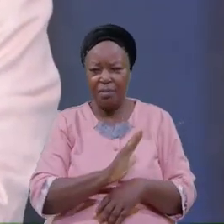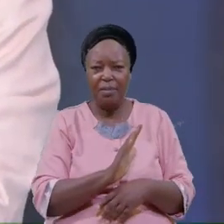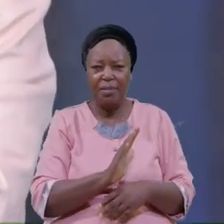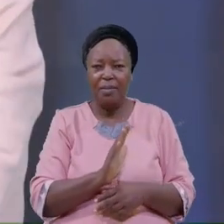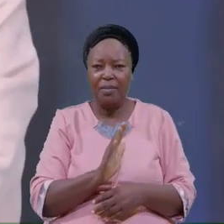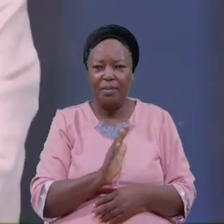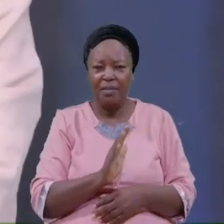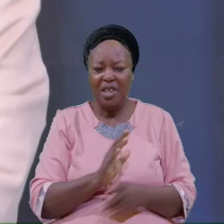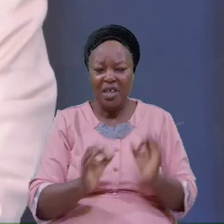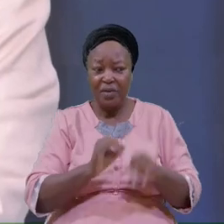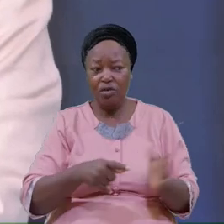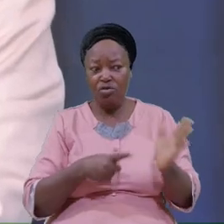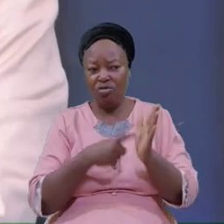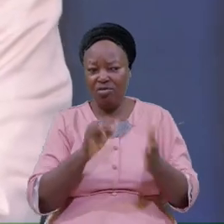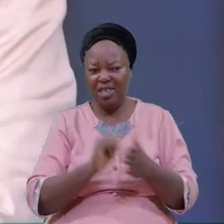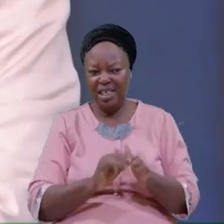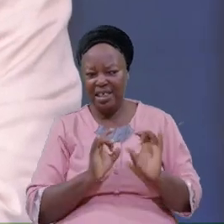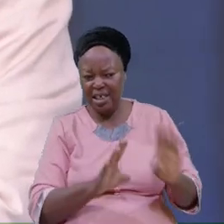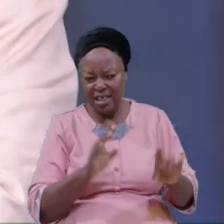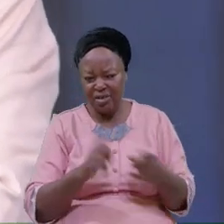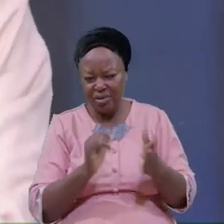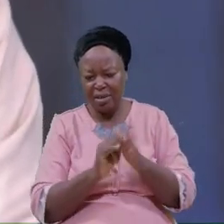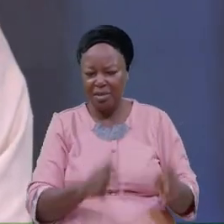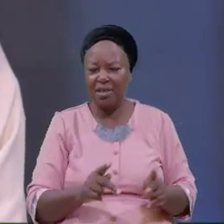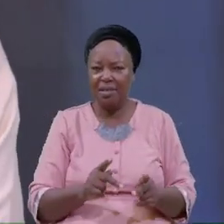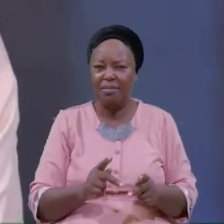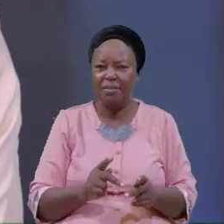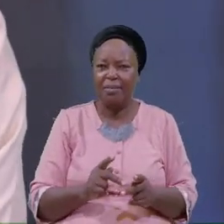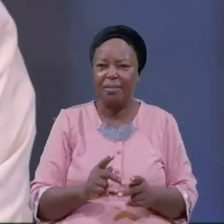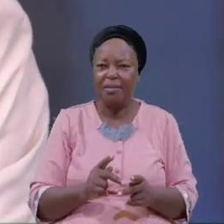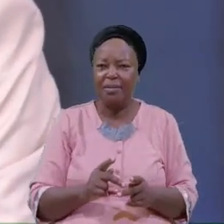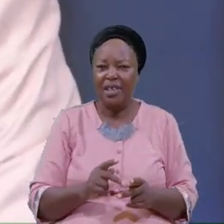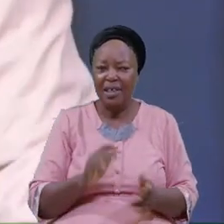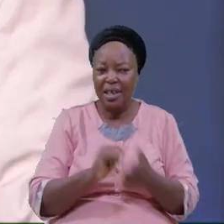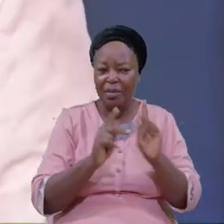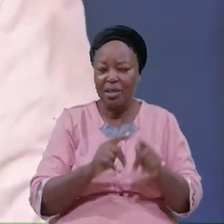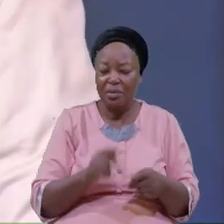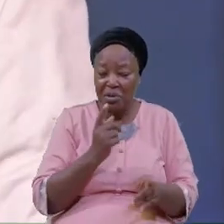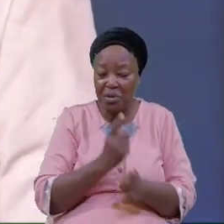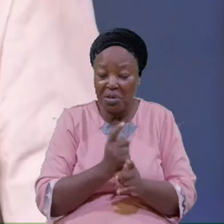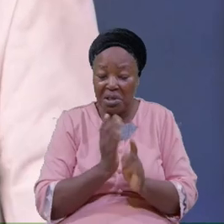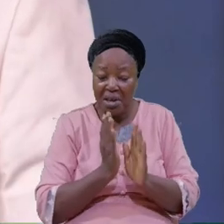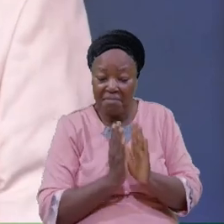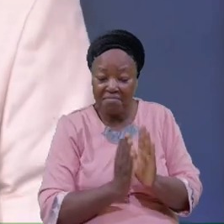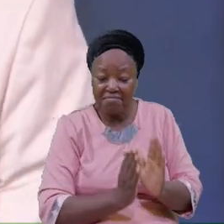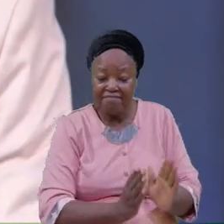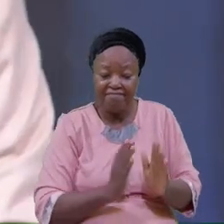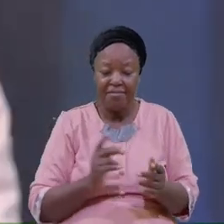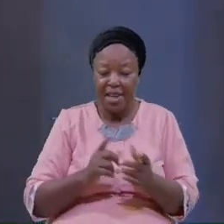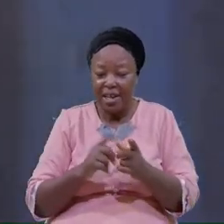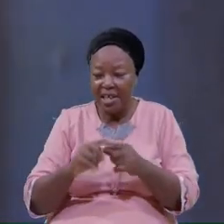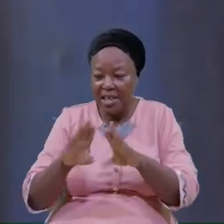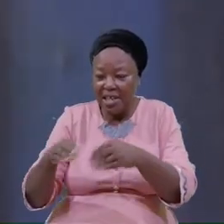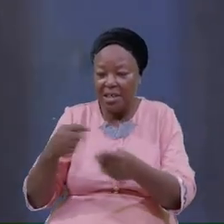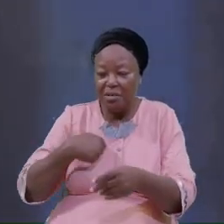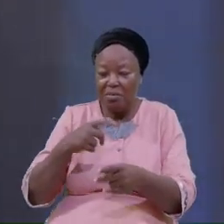show animosity to him, si je lui manifeste l'animosité, he will bend and give me what I want. Il va fléchir, me donner ce que je